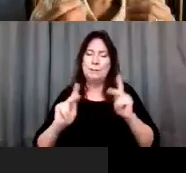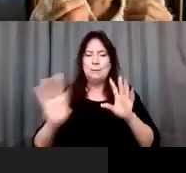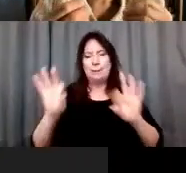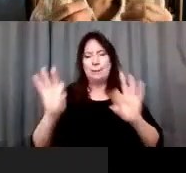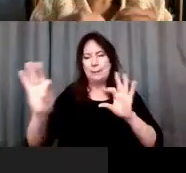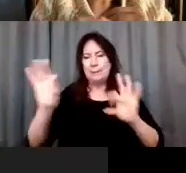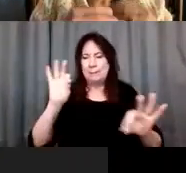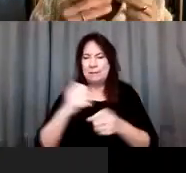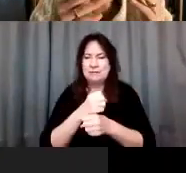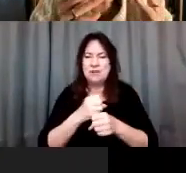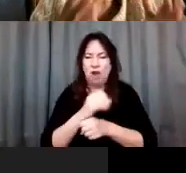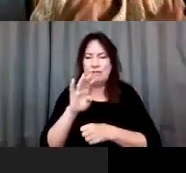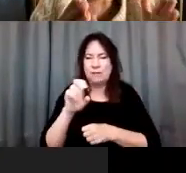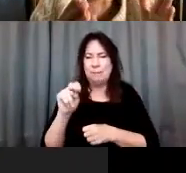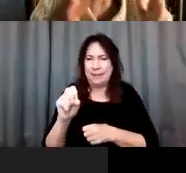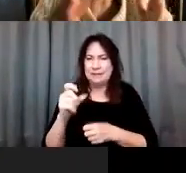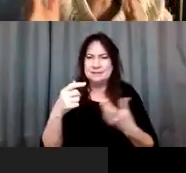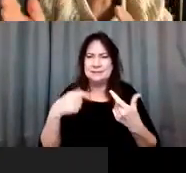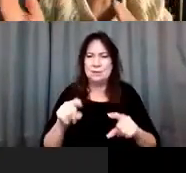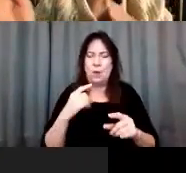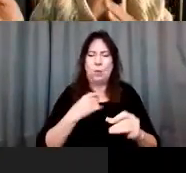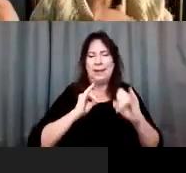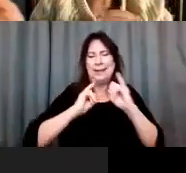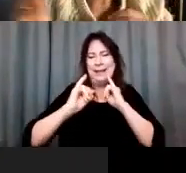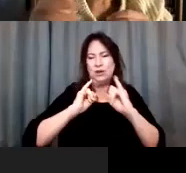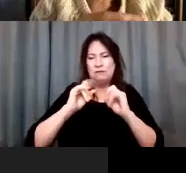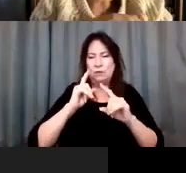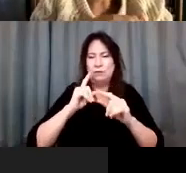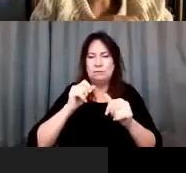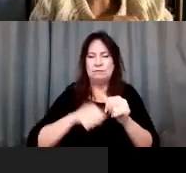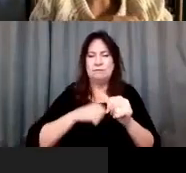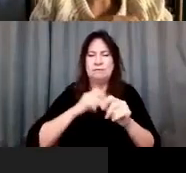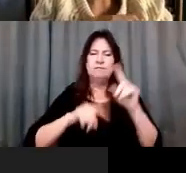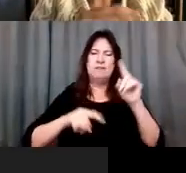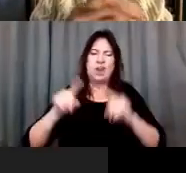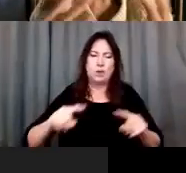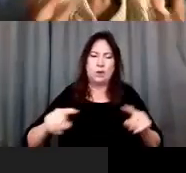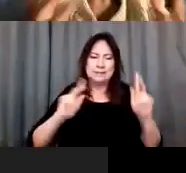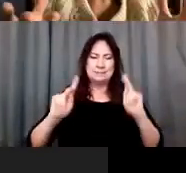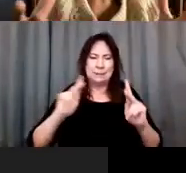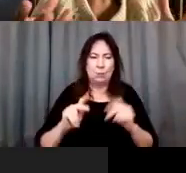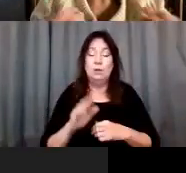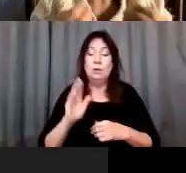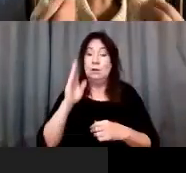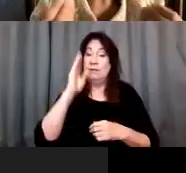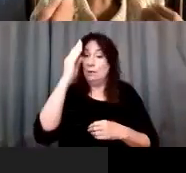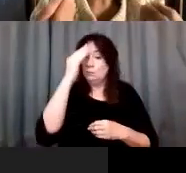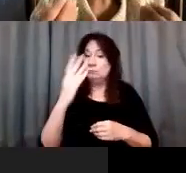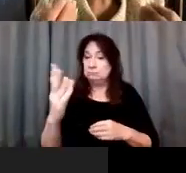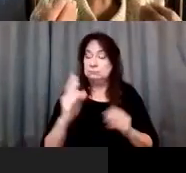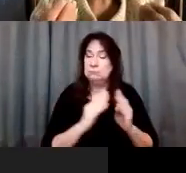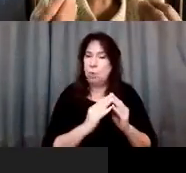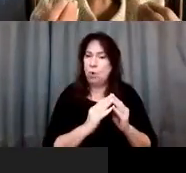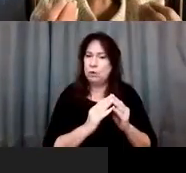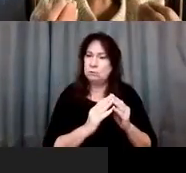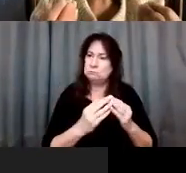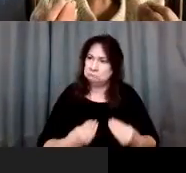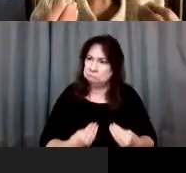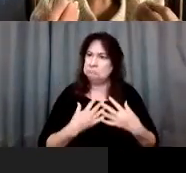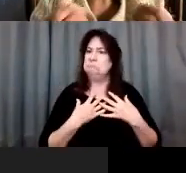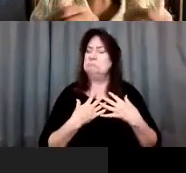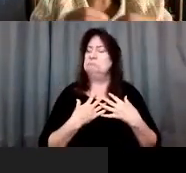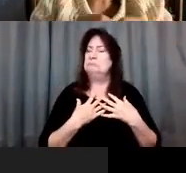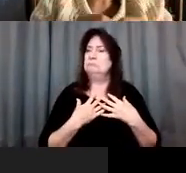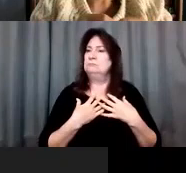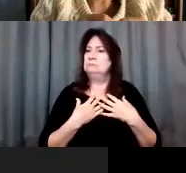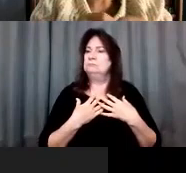these coffee beans while we interview various talking heads. That's going to just give somebody a little bit more richness to take in that